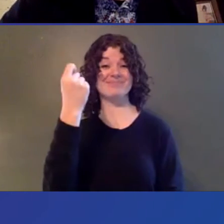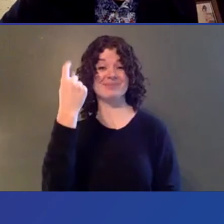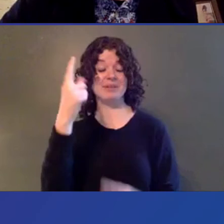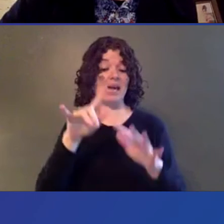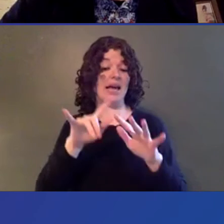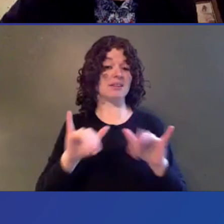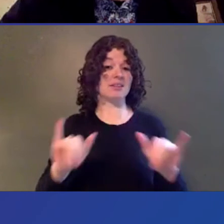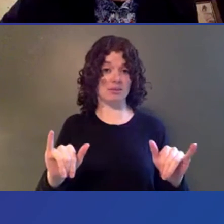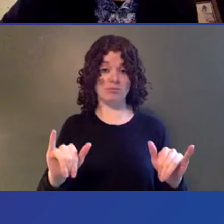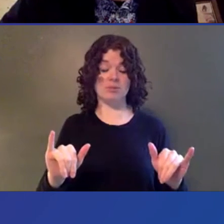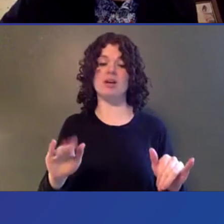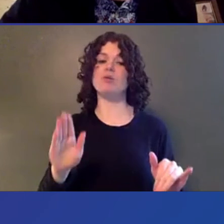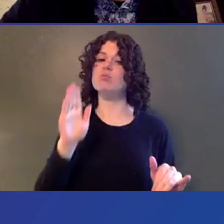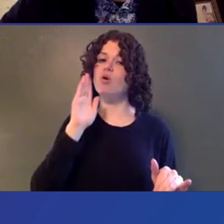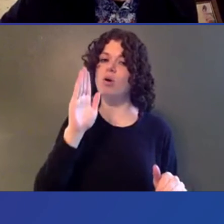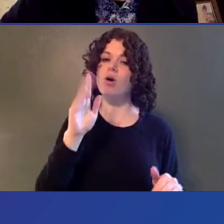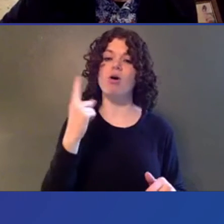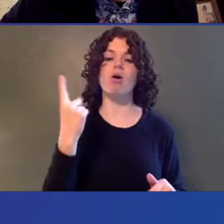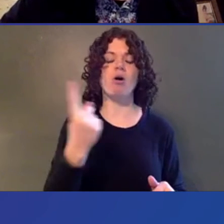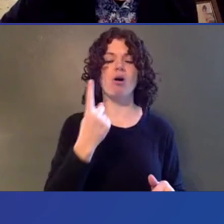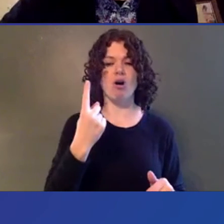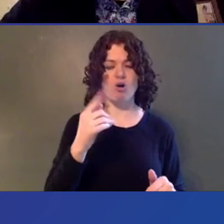with the ephemerality of dance.